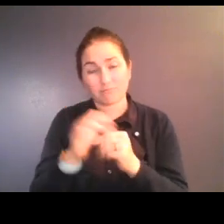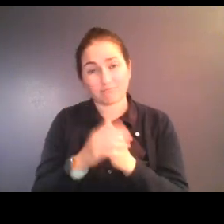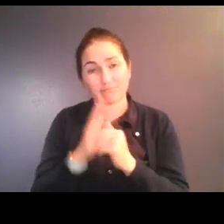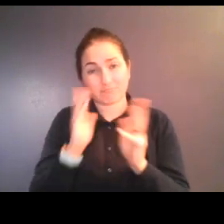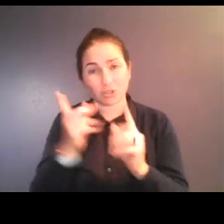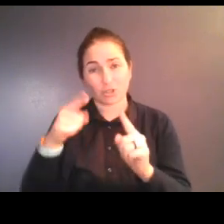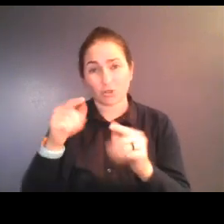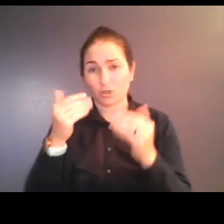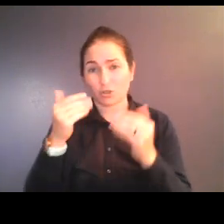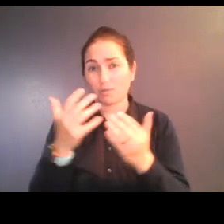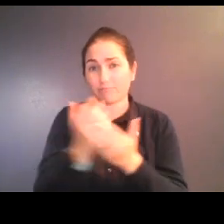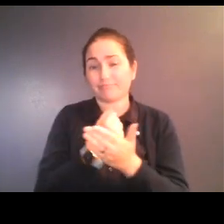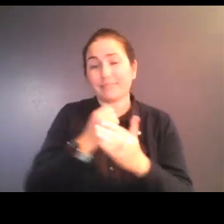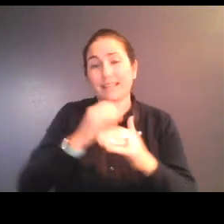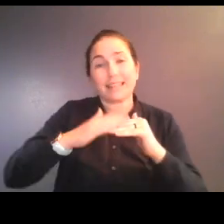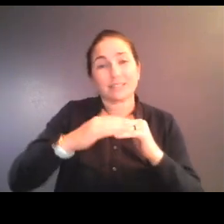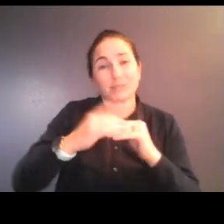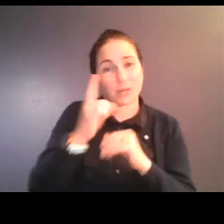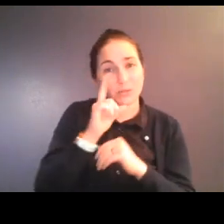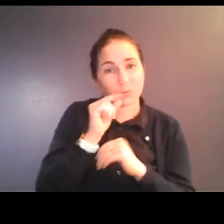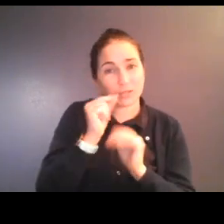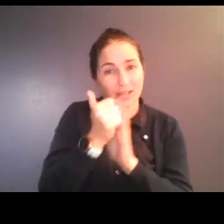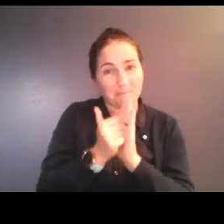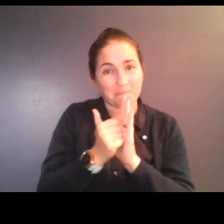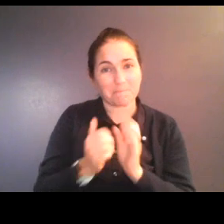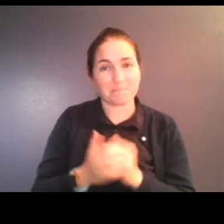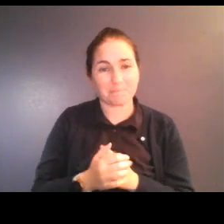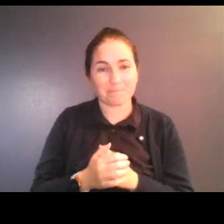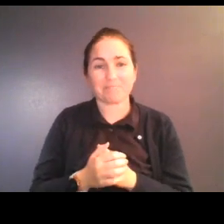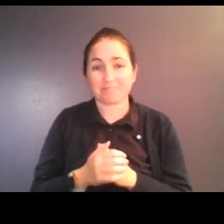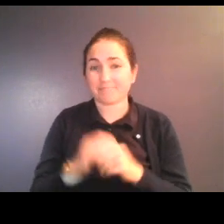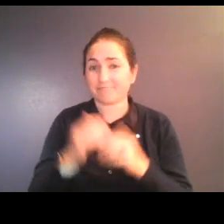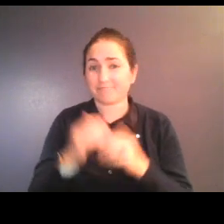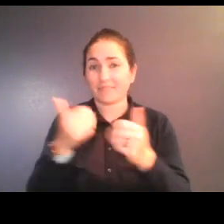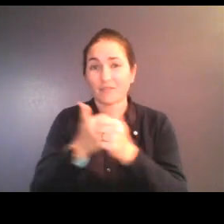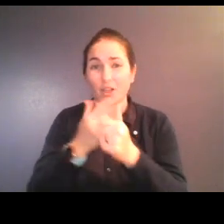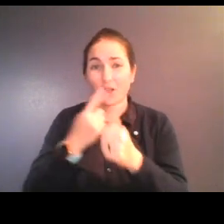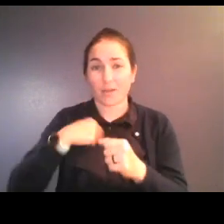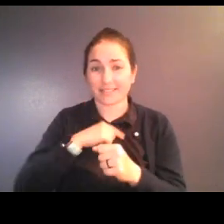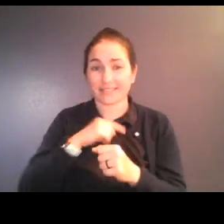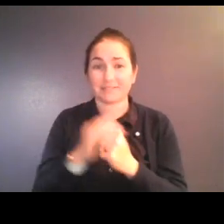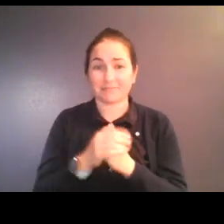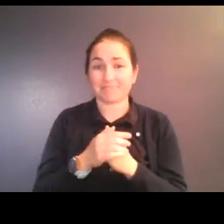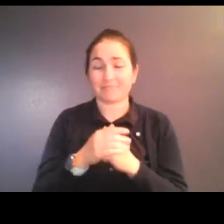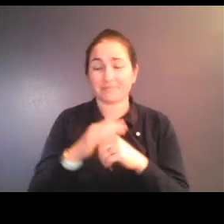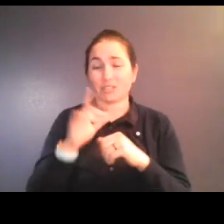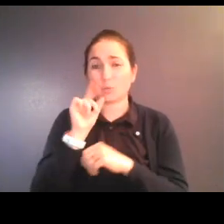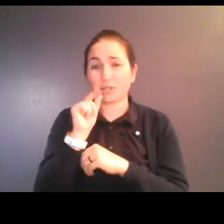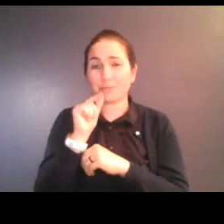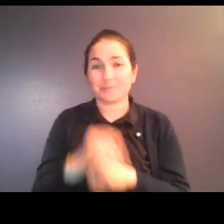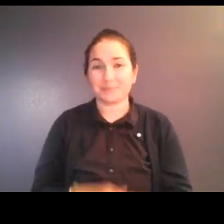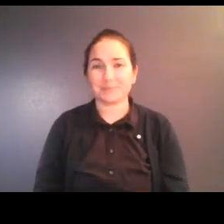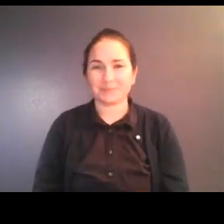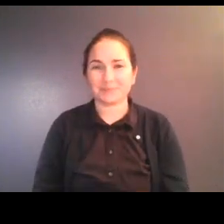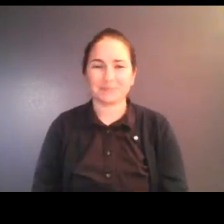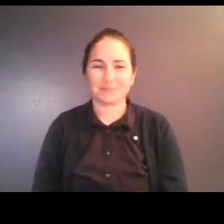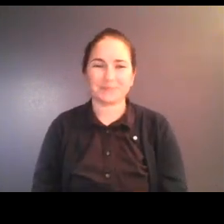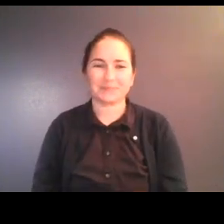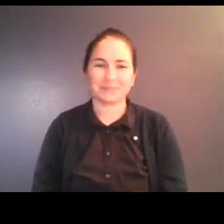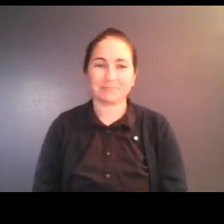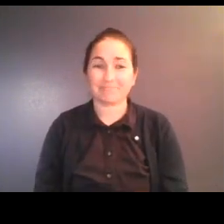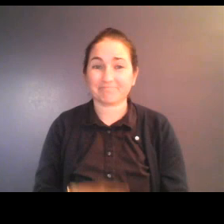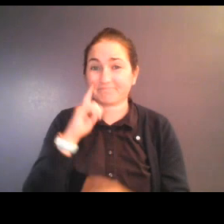get at least one Twitter account. And yeah, feel free to follow all of us on Twitter. I think